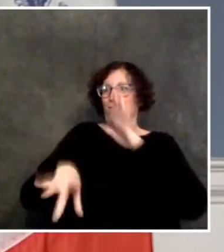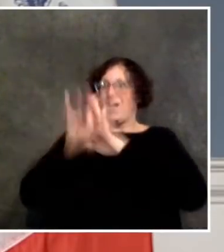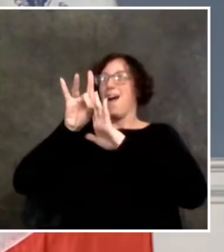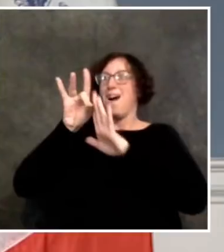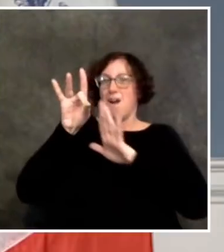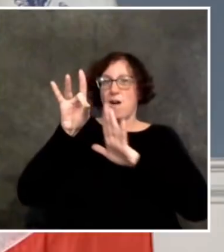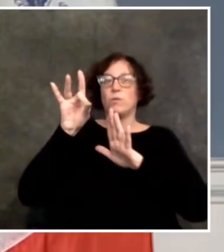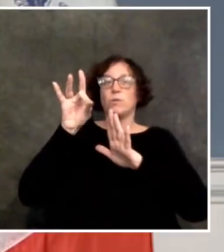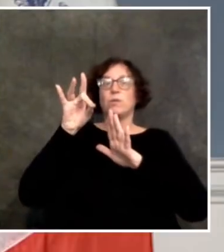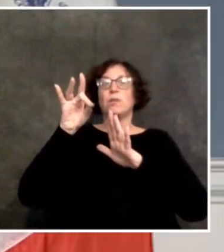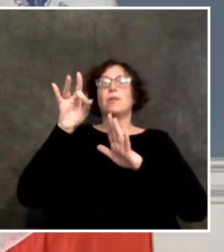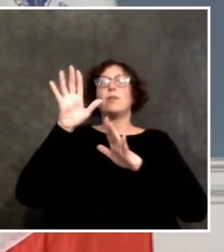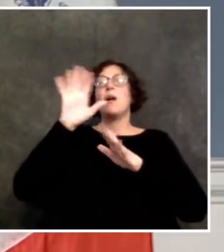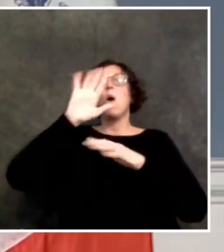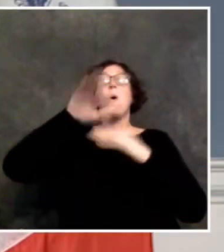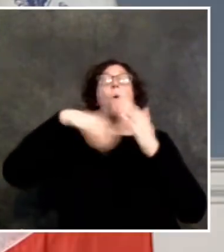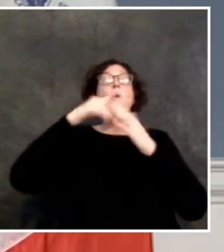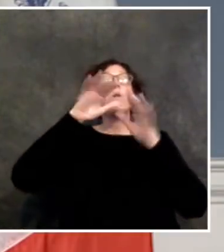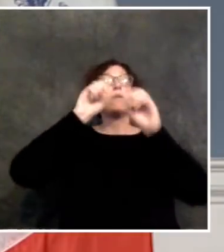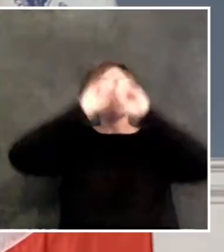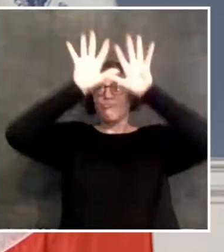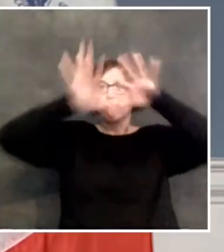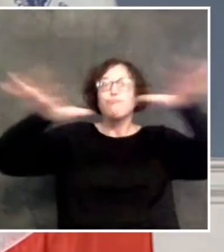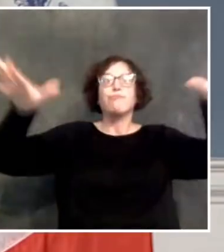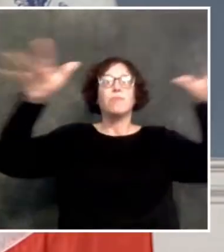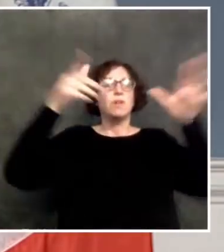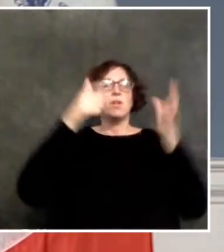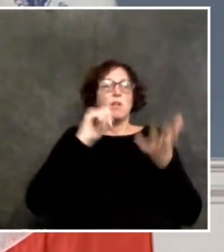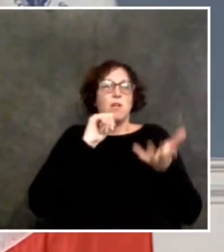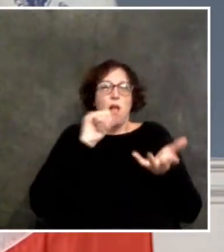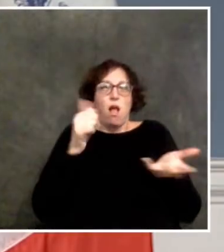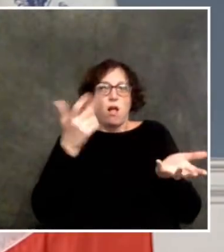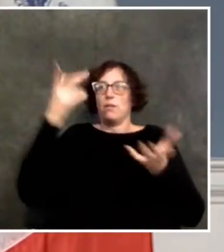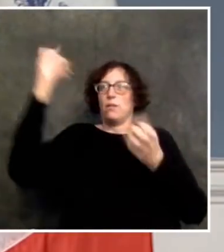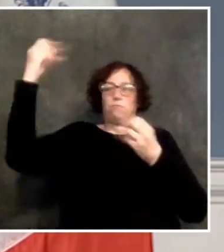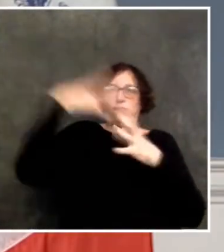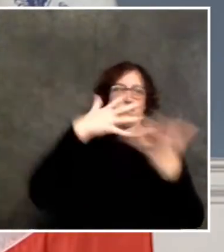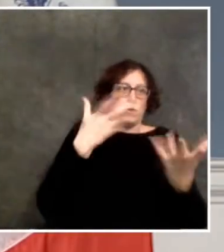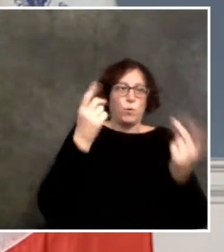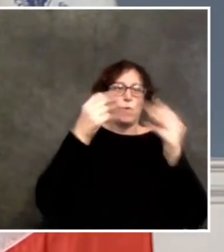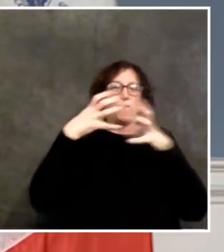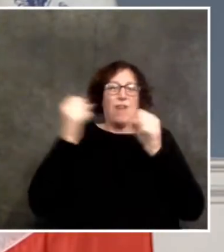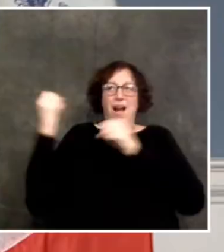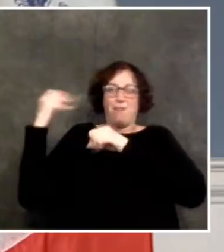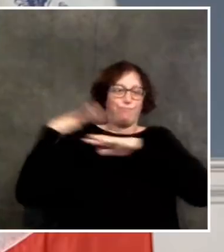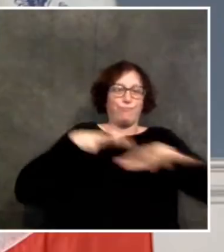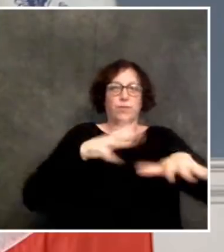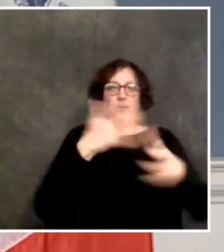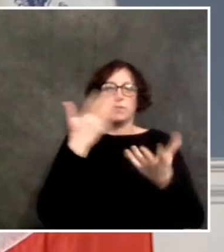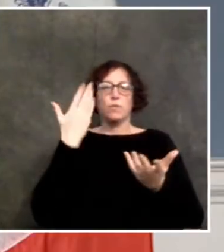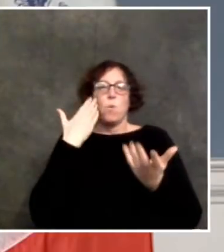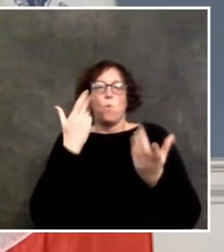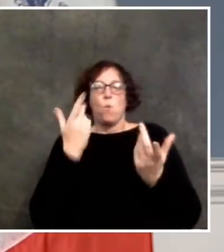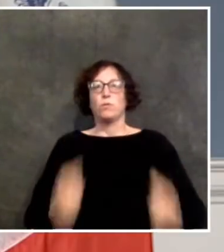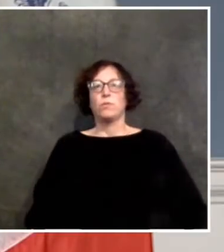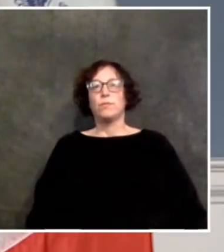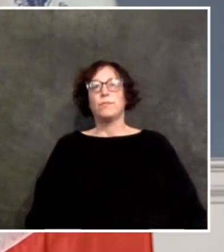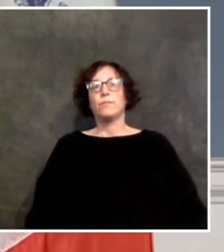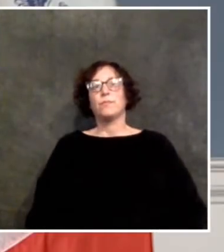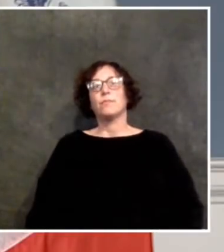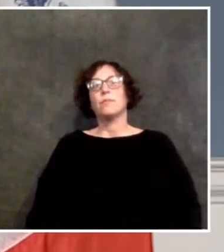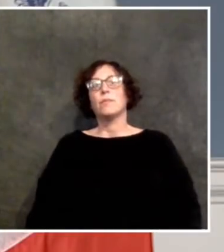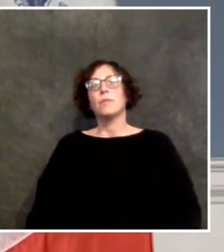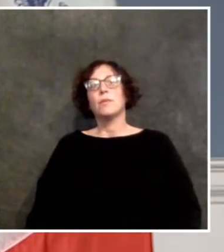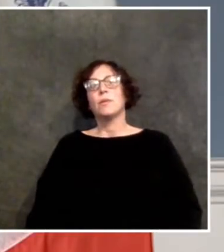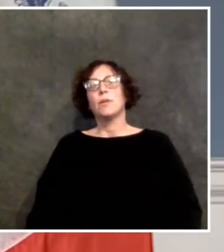Now these studies have come in, including in particular a study from Singapore saying, look, we don't have perfect evidence, we don't